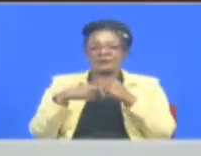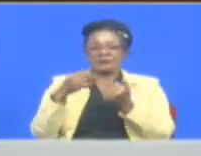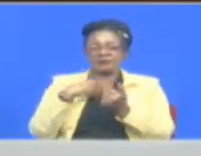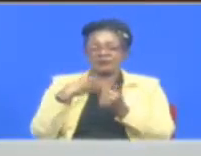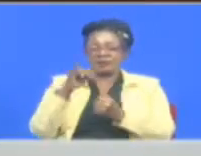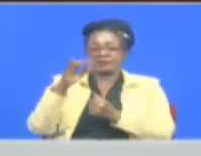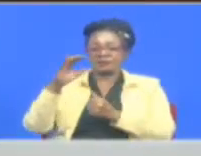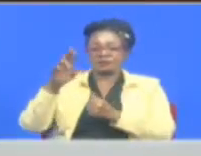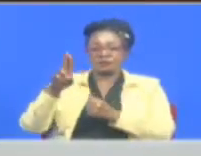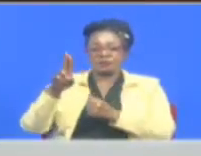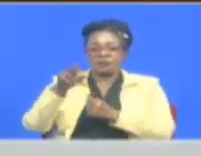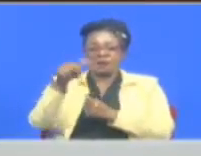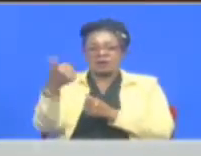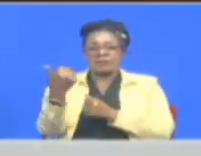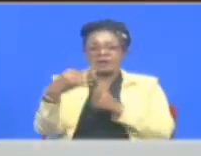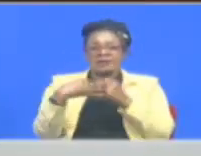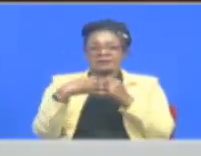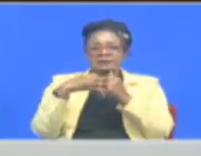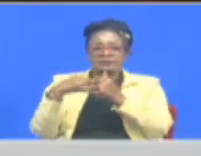care. Another